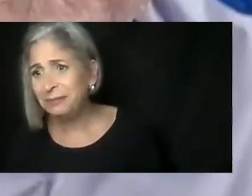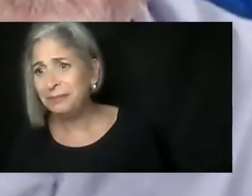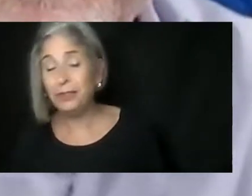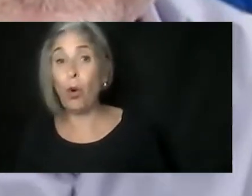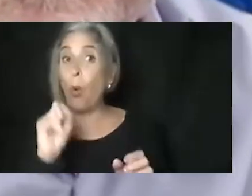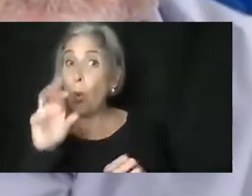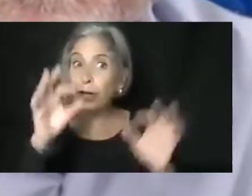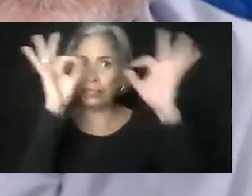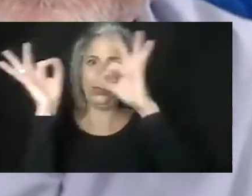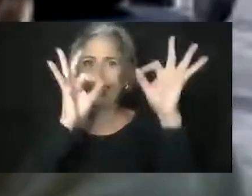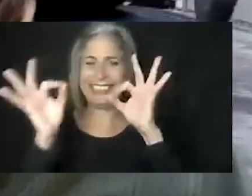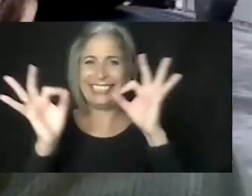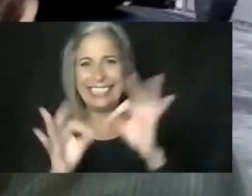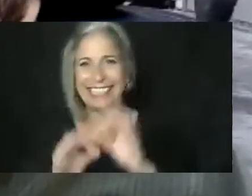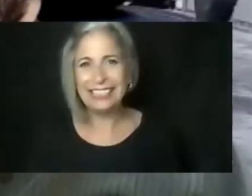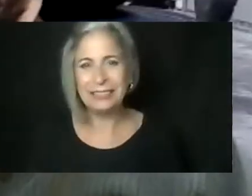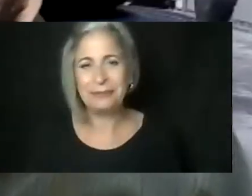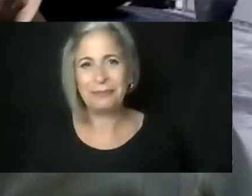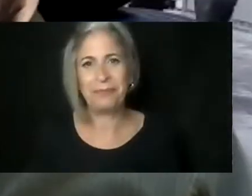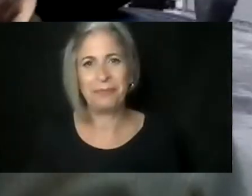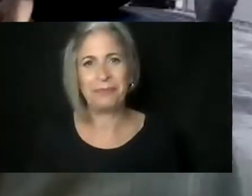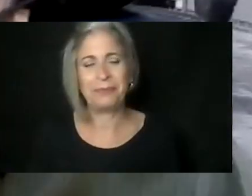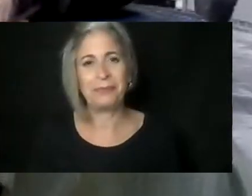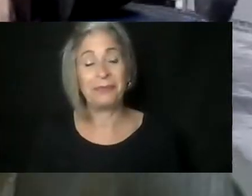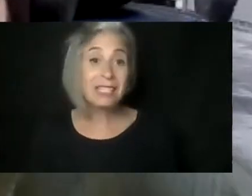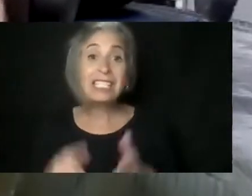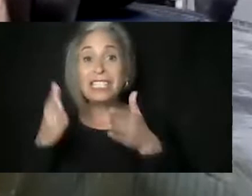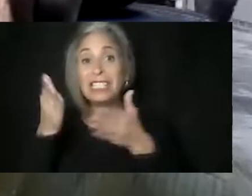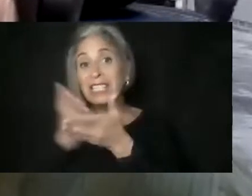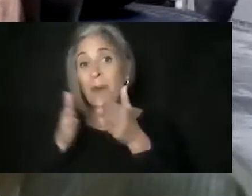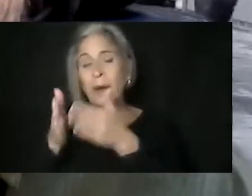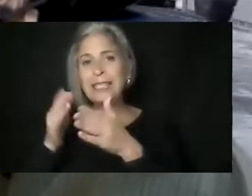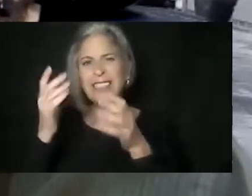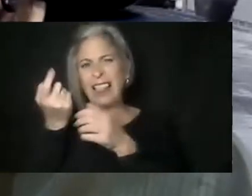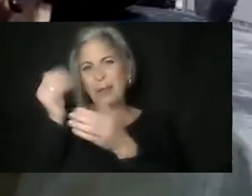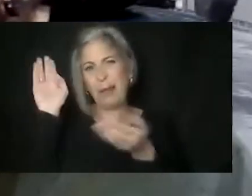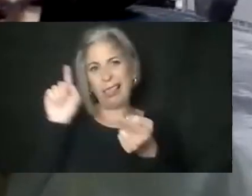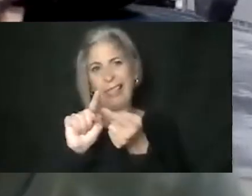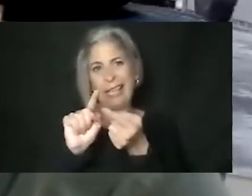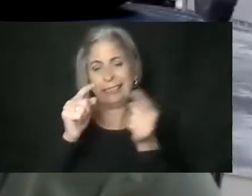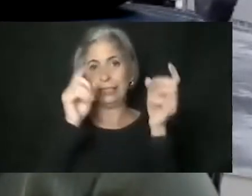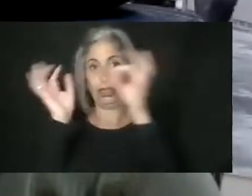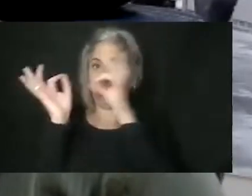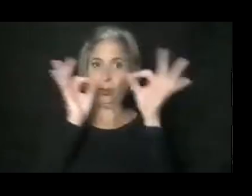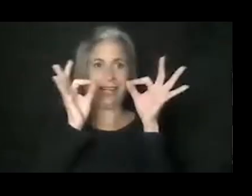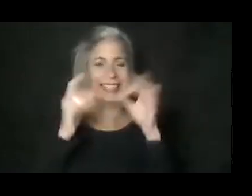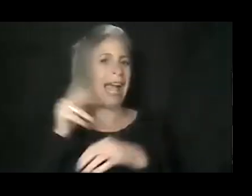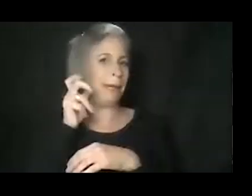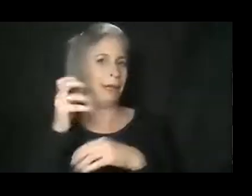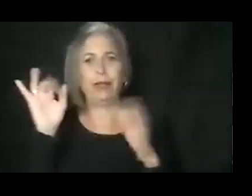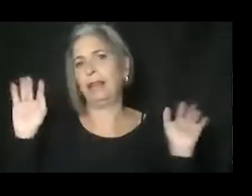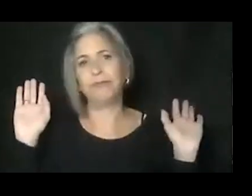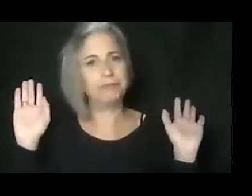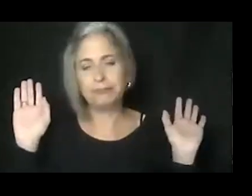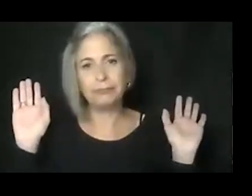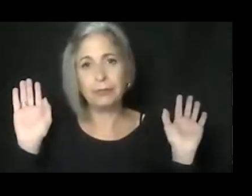distracting. Well, I mean, in some ways, I think it's a little bit less distracting because I'm just hearing it. When